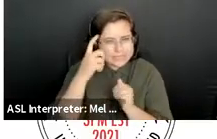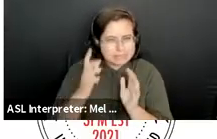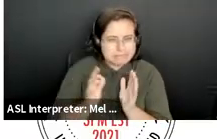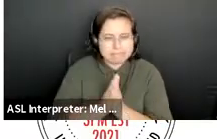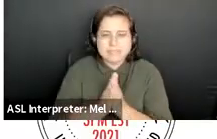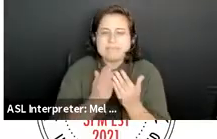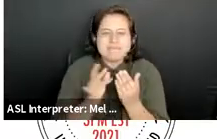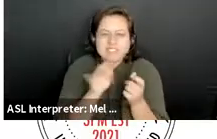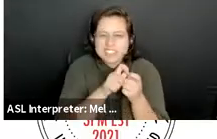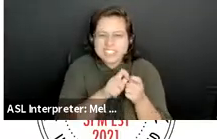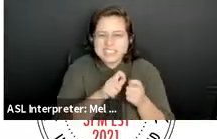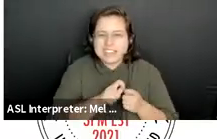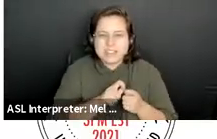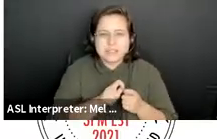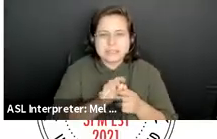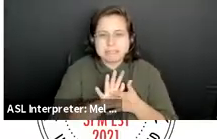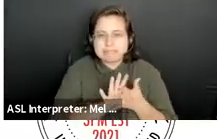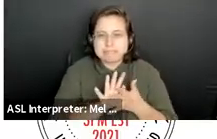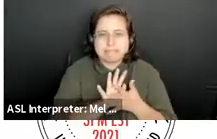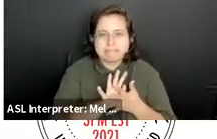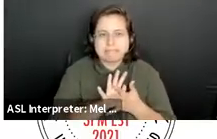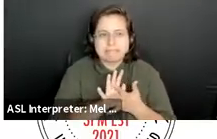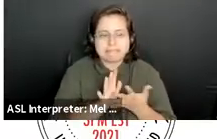if the details were